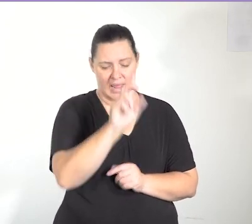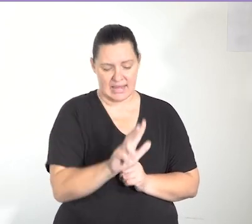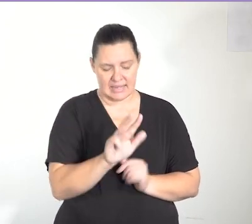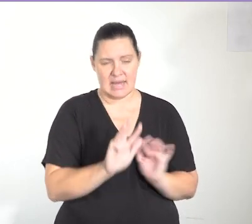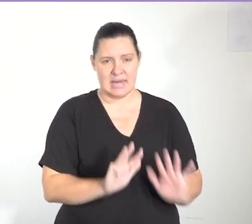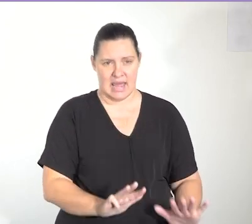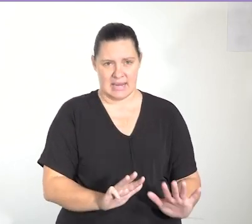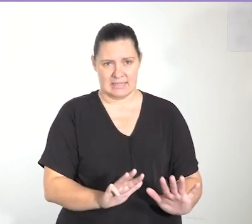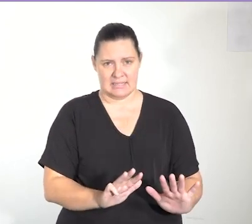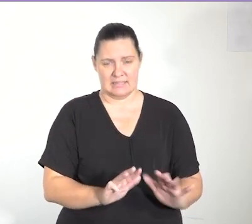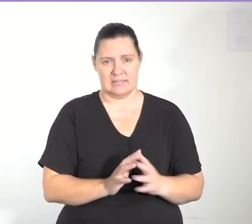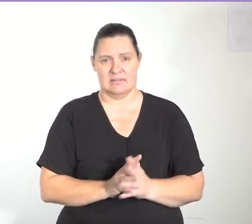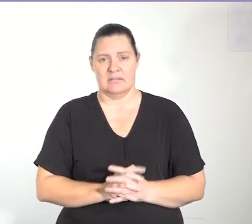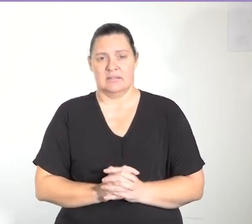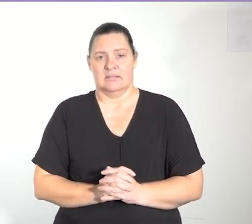800,000, which gives us